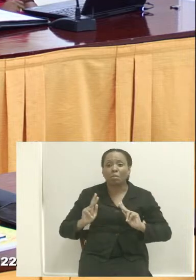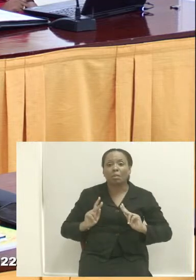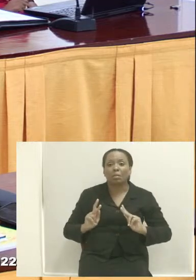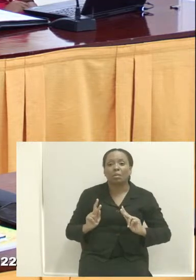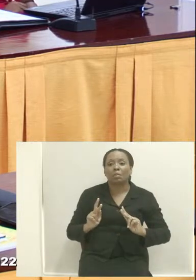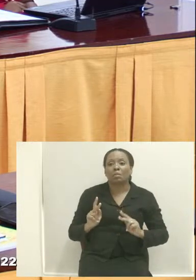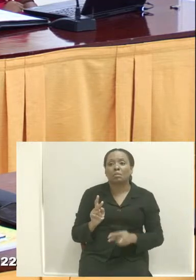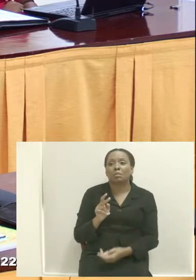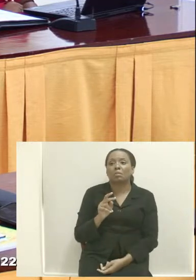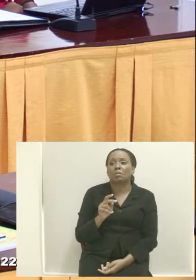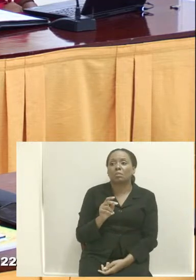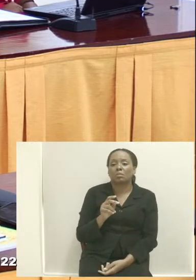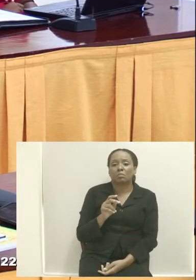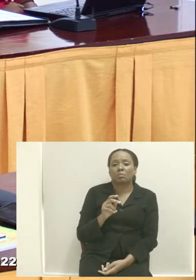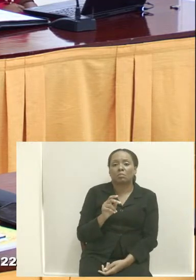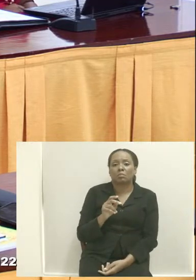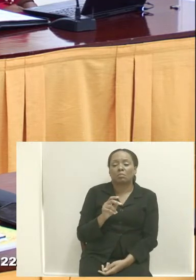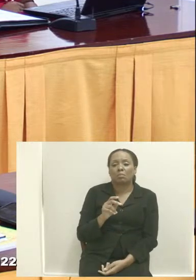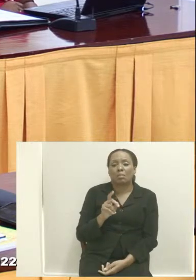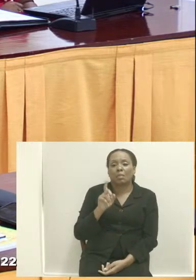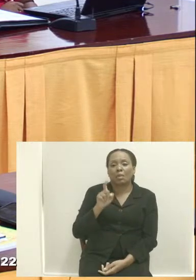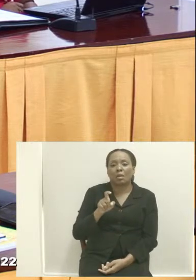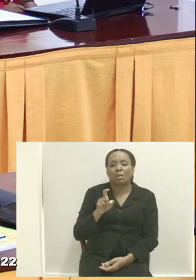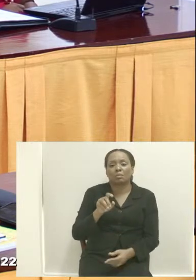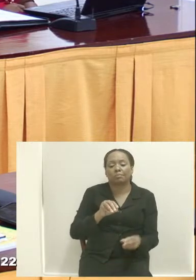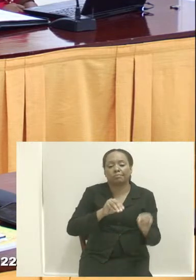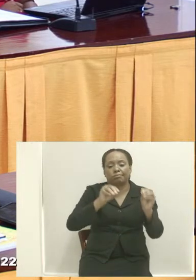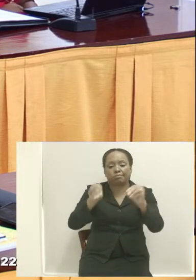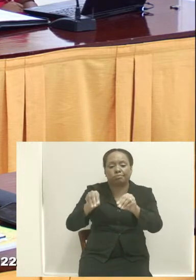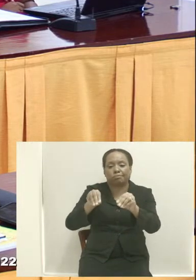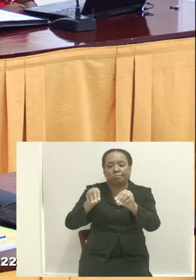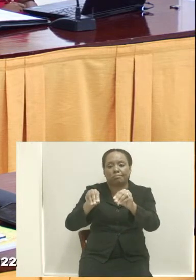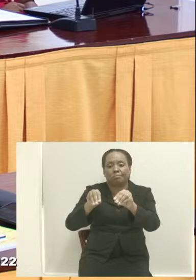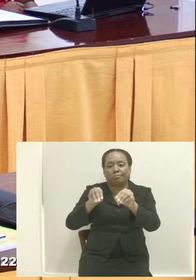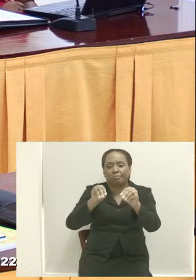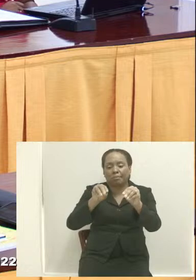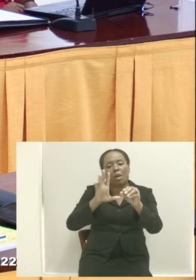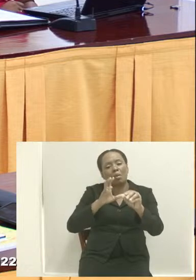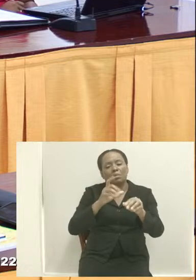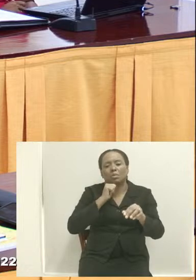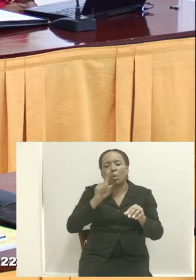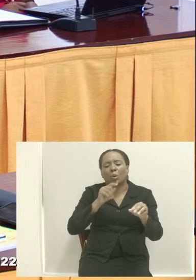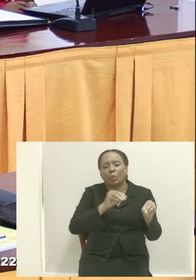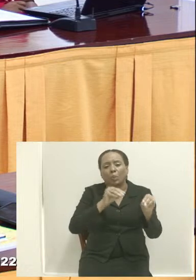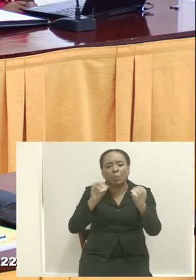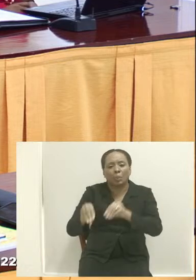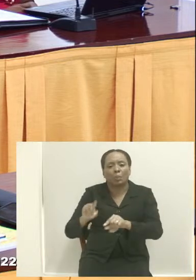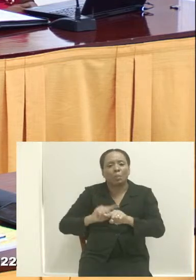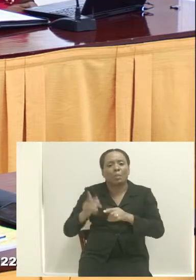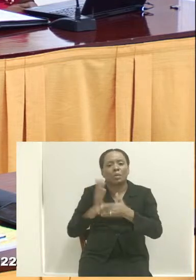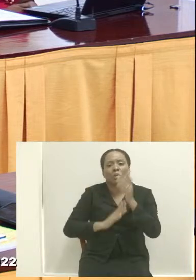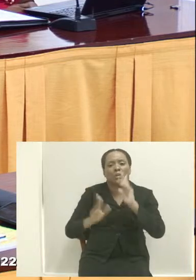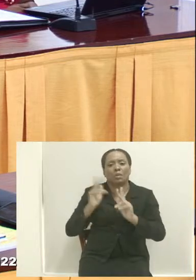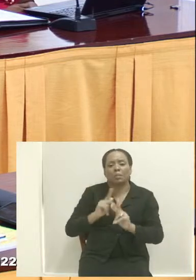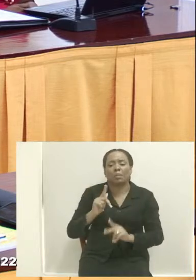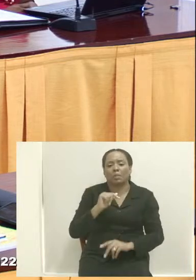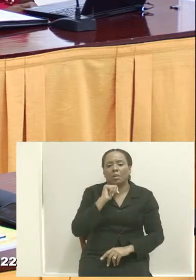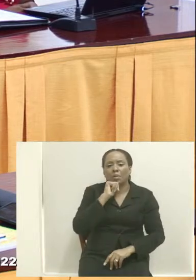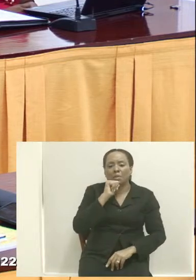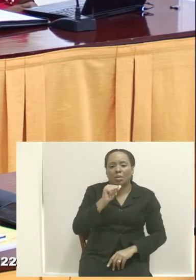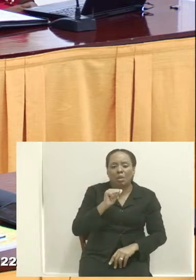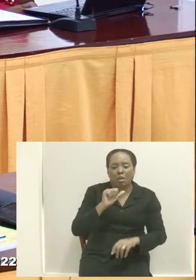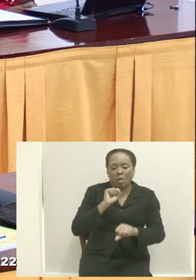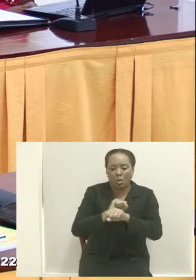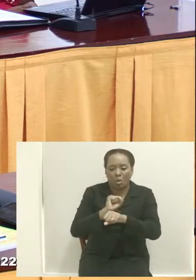stumble of the tourism sector to find themselves independent footing in order to do things via the energy